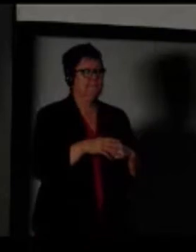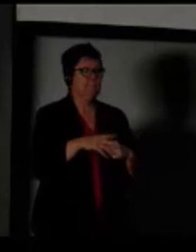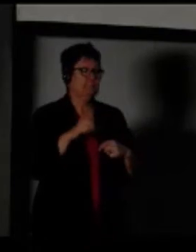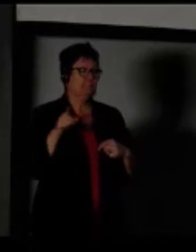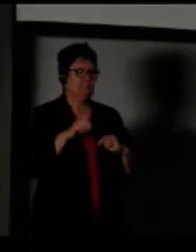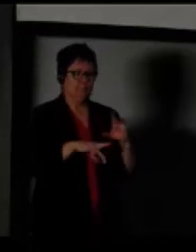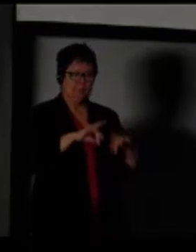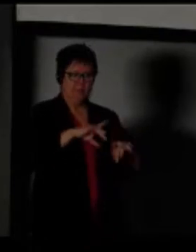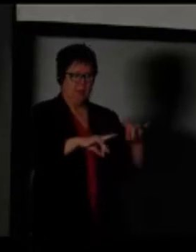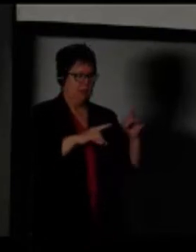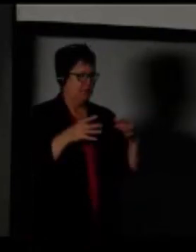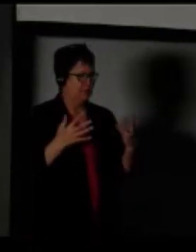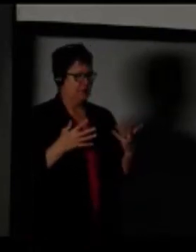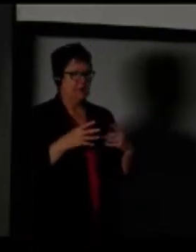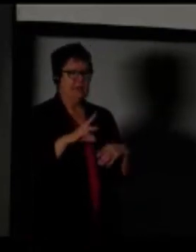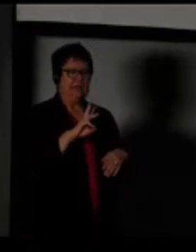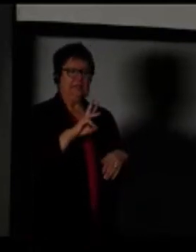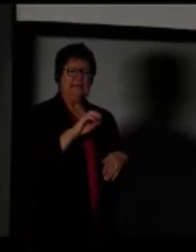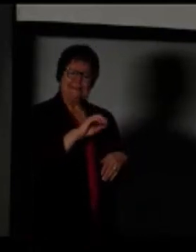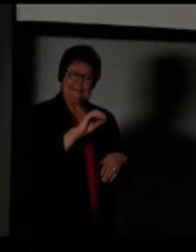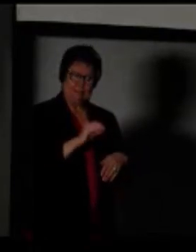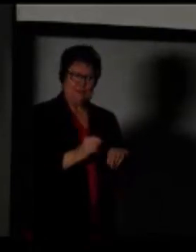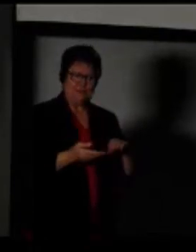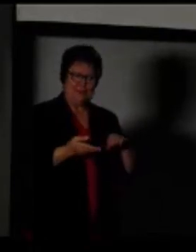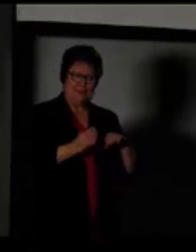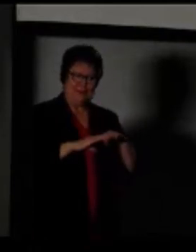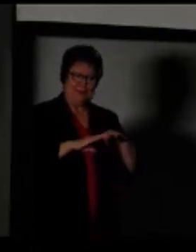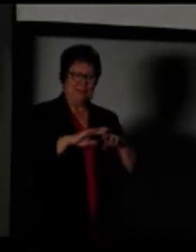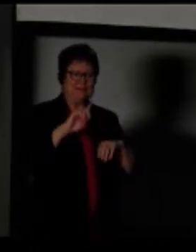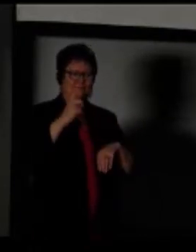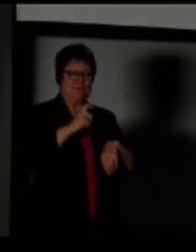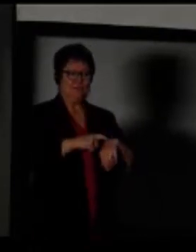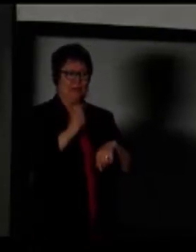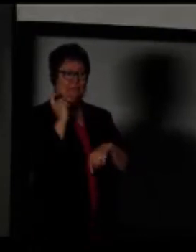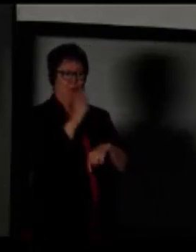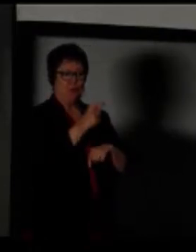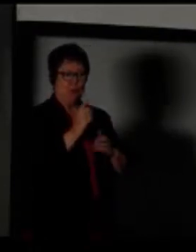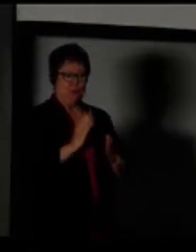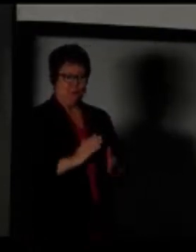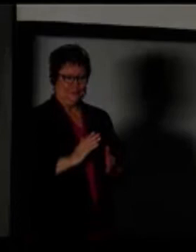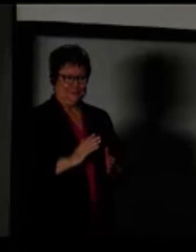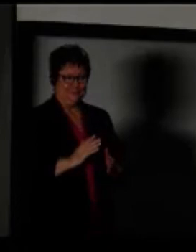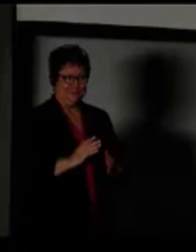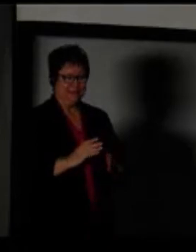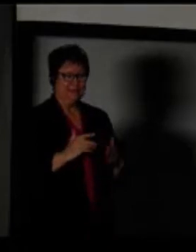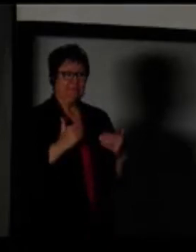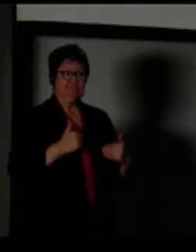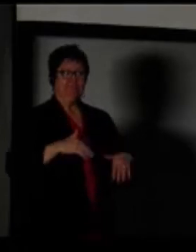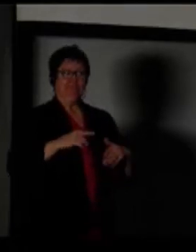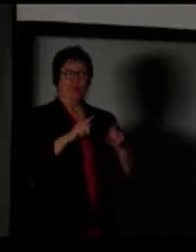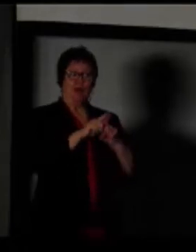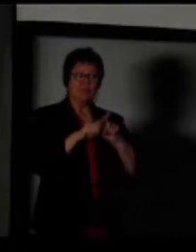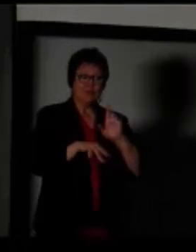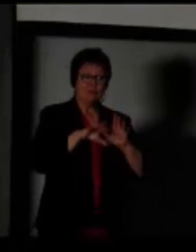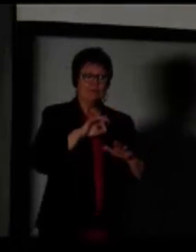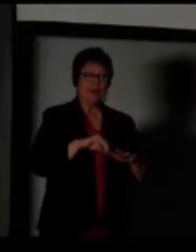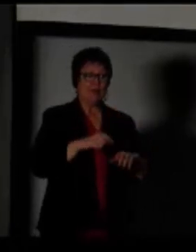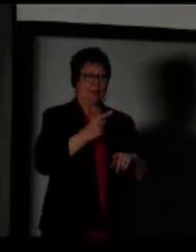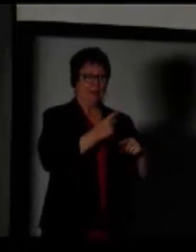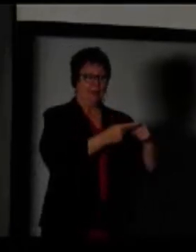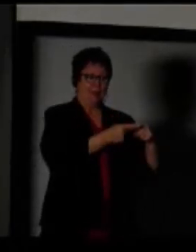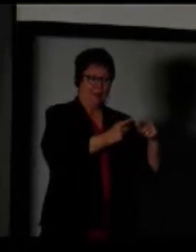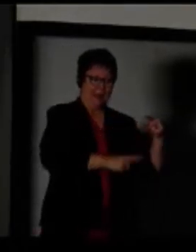result is that they've had a 60% increase in first-time donors. They also found that 50% of the